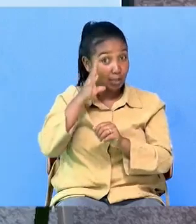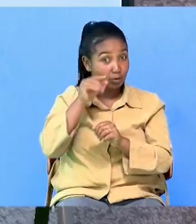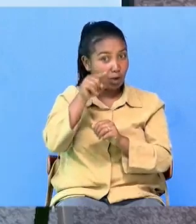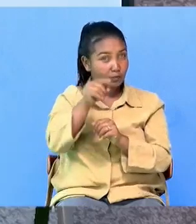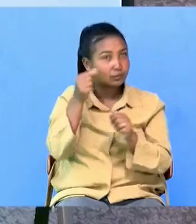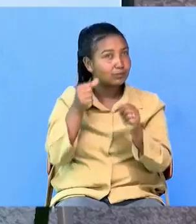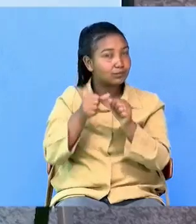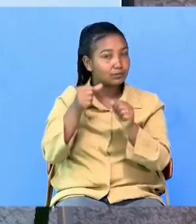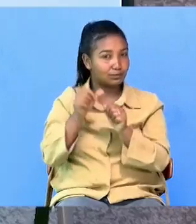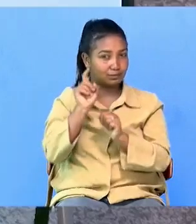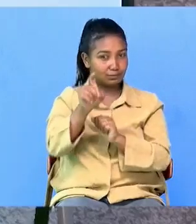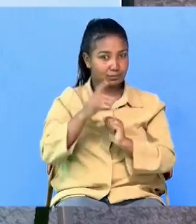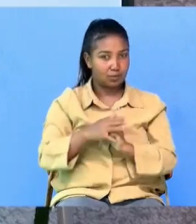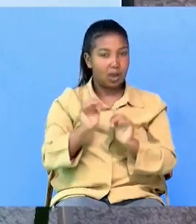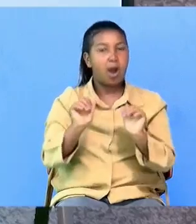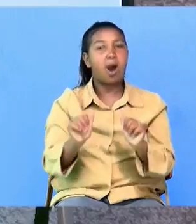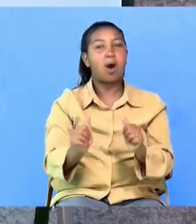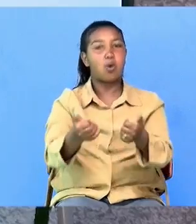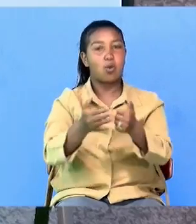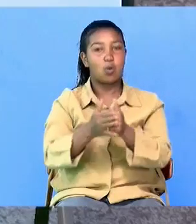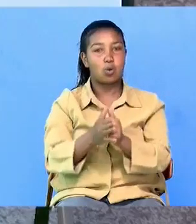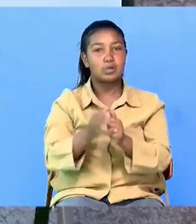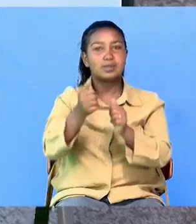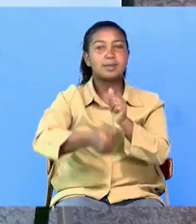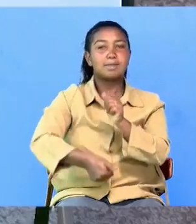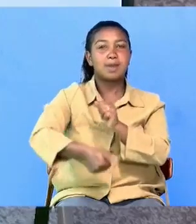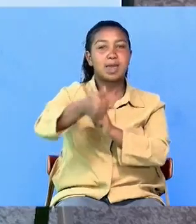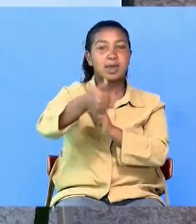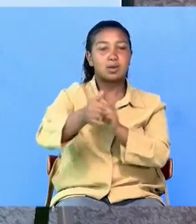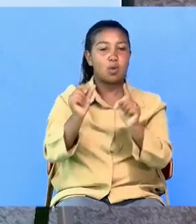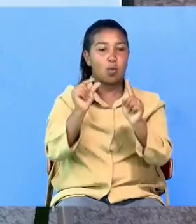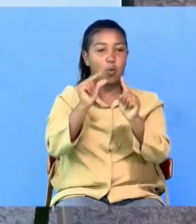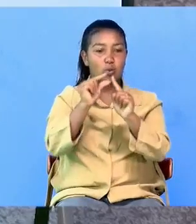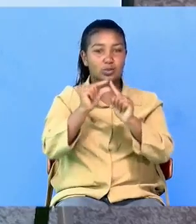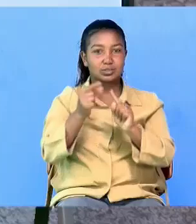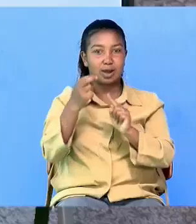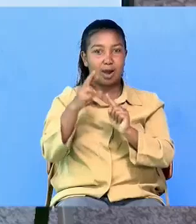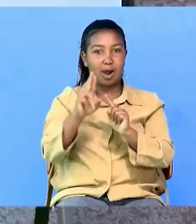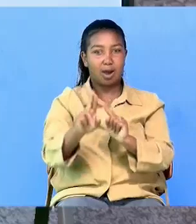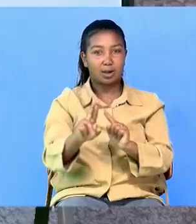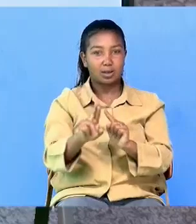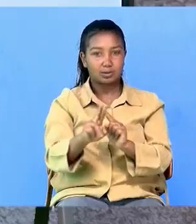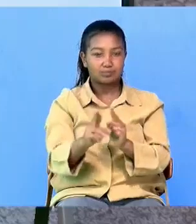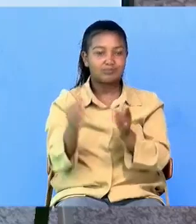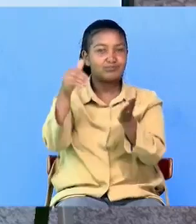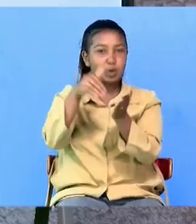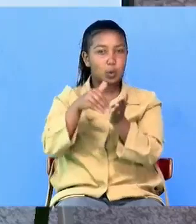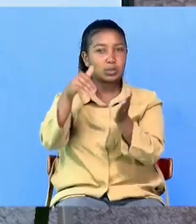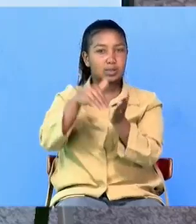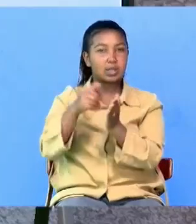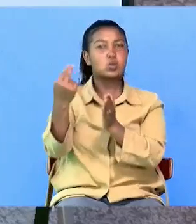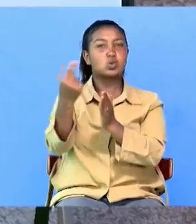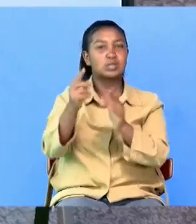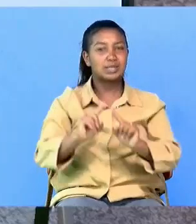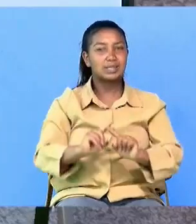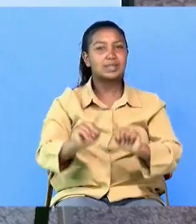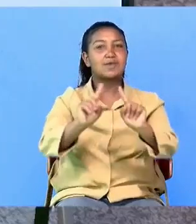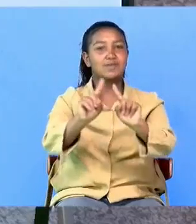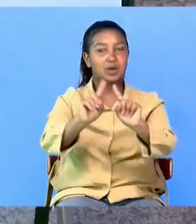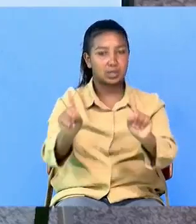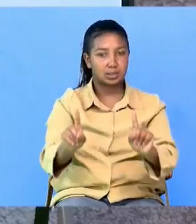bear in mind that how the main words are frequently used in